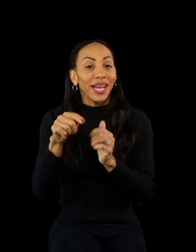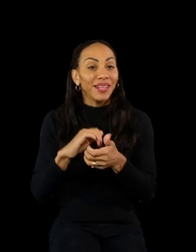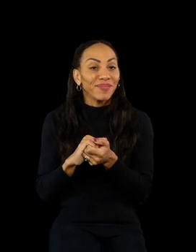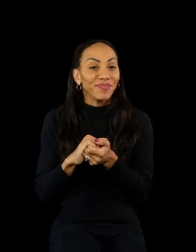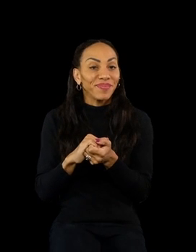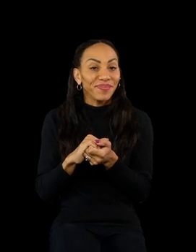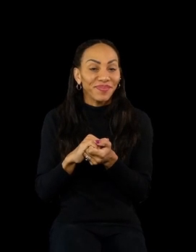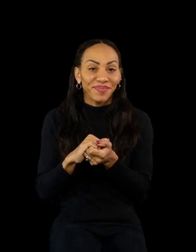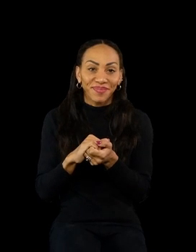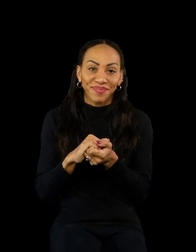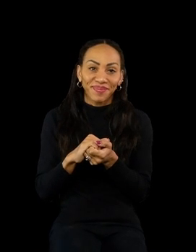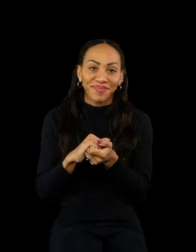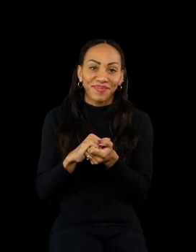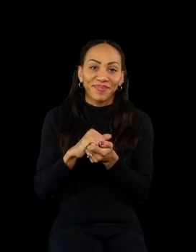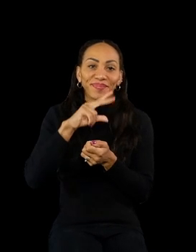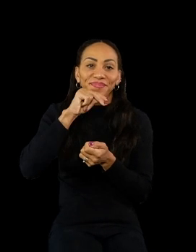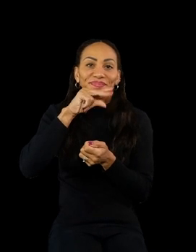There we go.